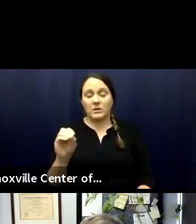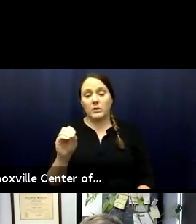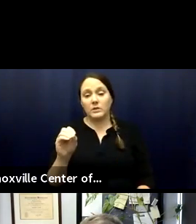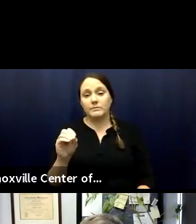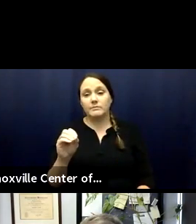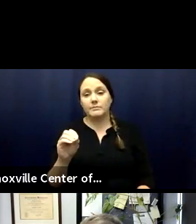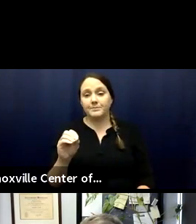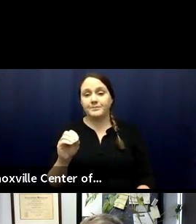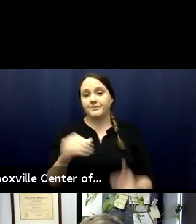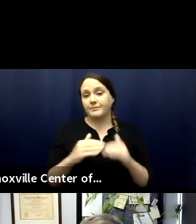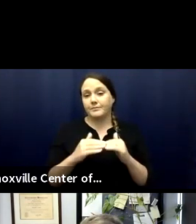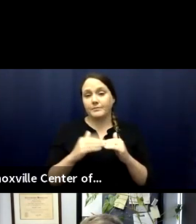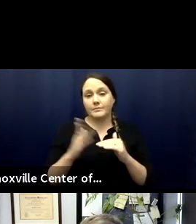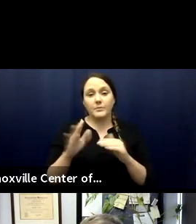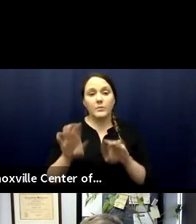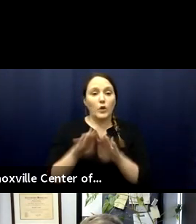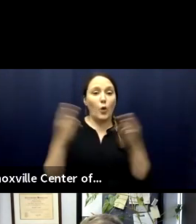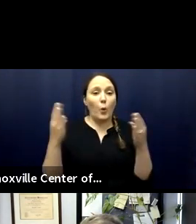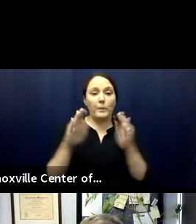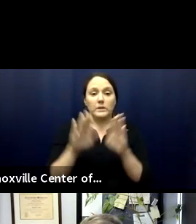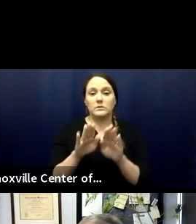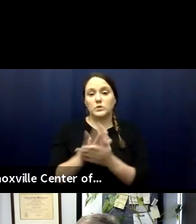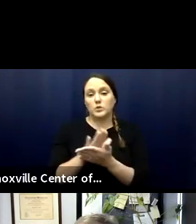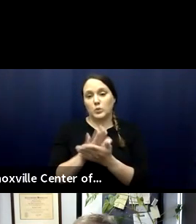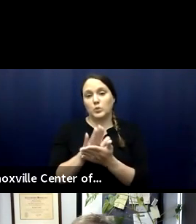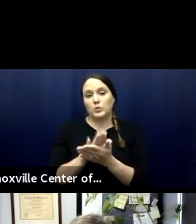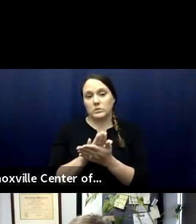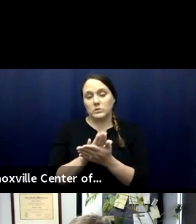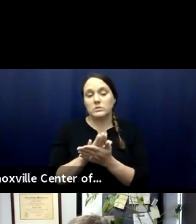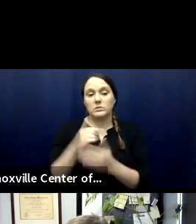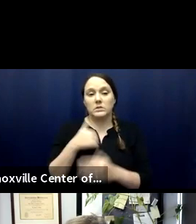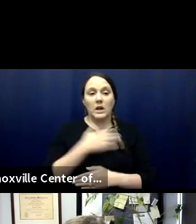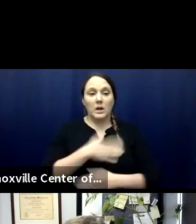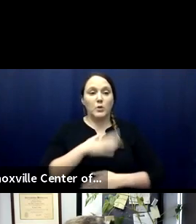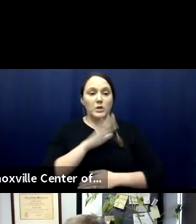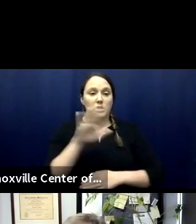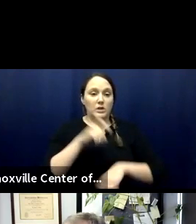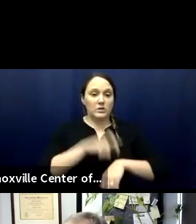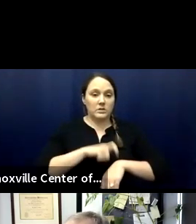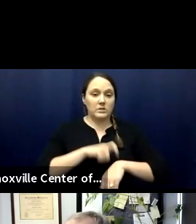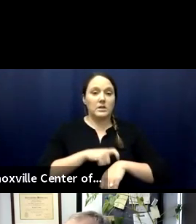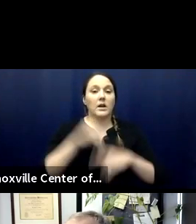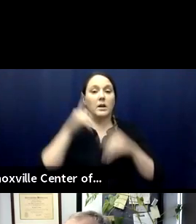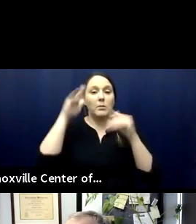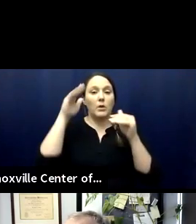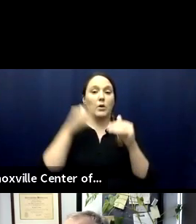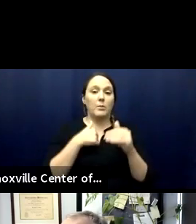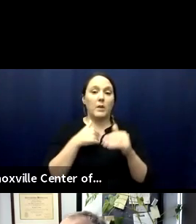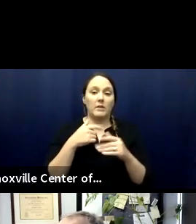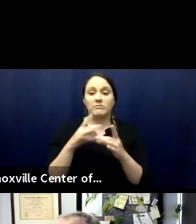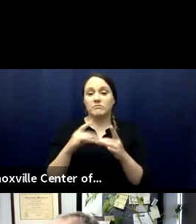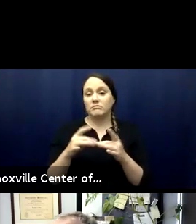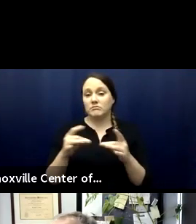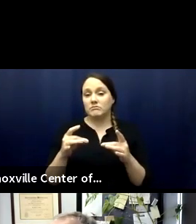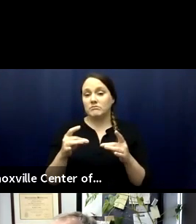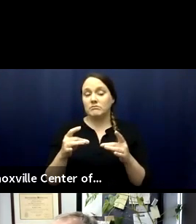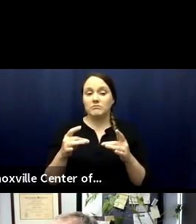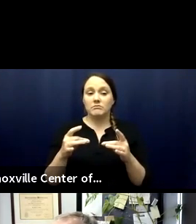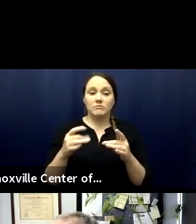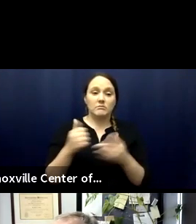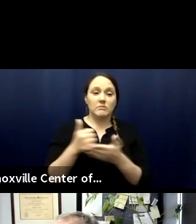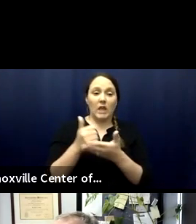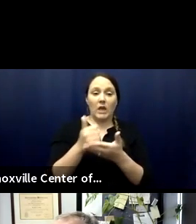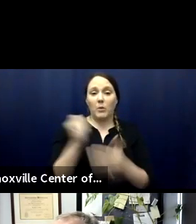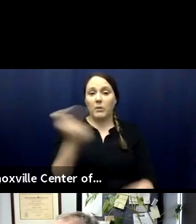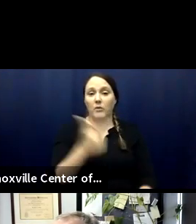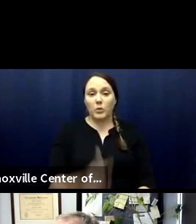least, open the schools back up. I appreciate your time and hope I've been some help to everybody. Thank